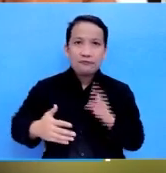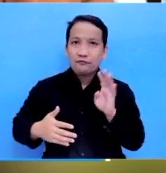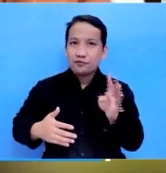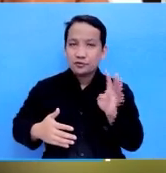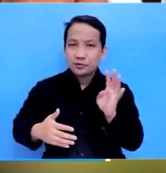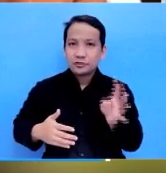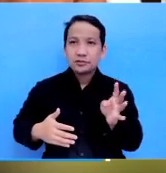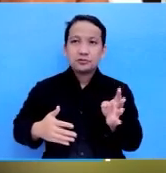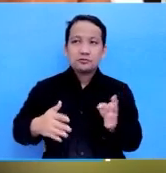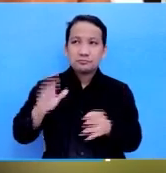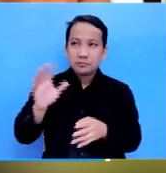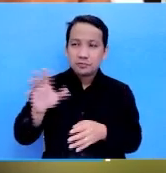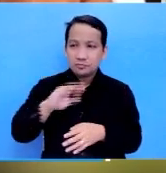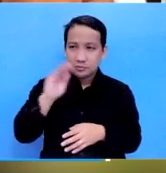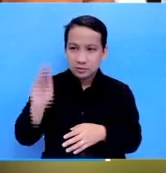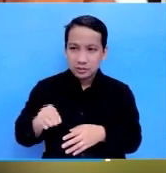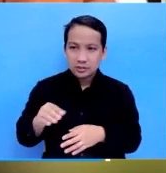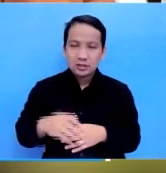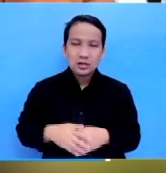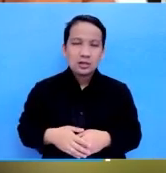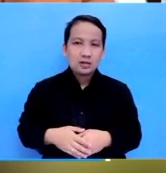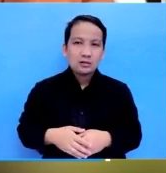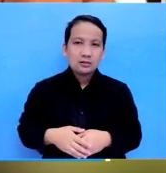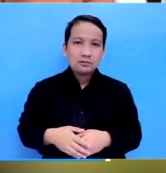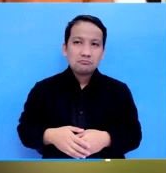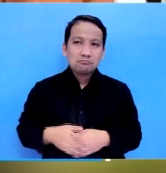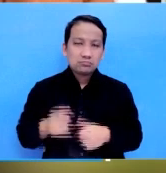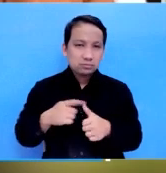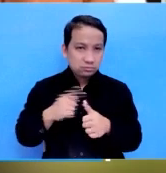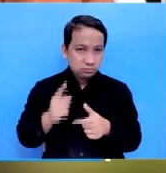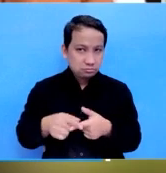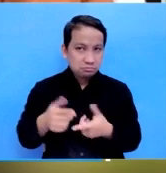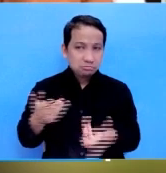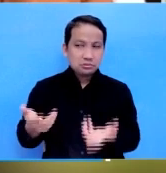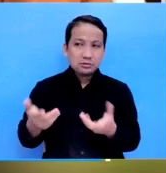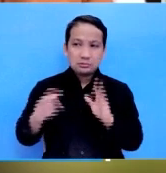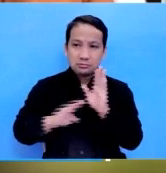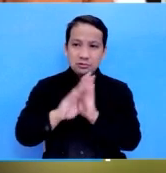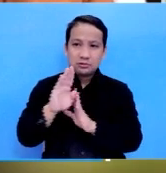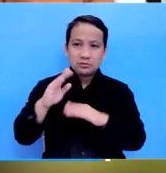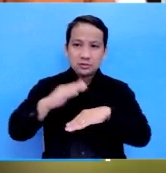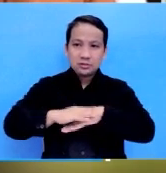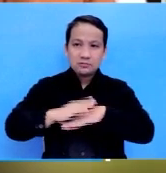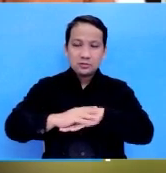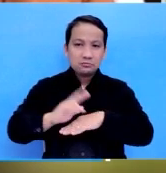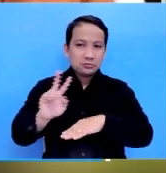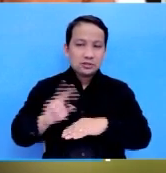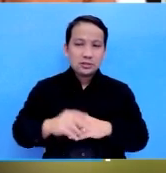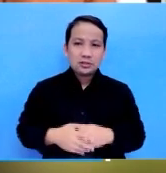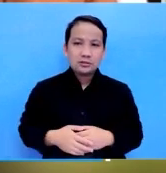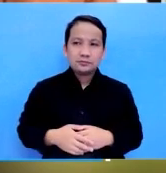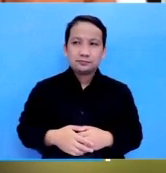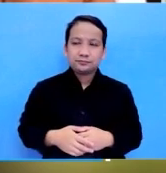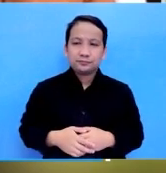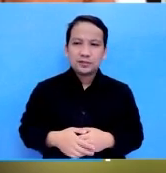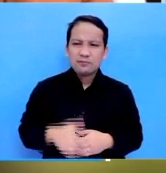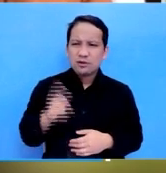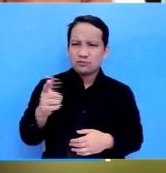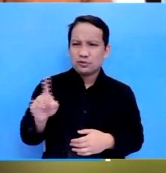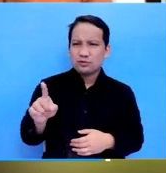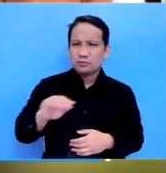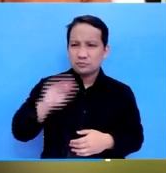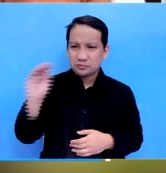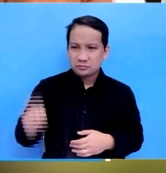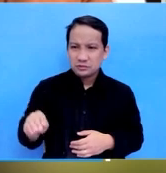I think 50%, then we might escalate to alert level 2. Pero right now, 21% hindi